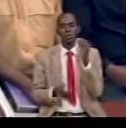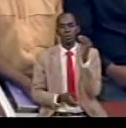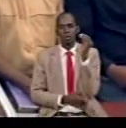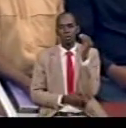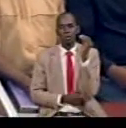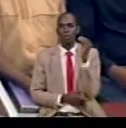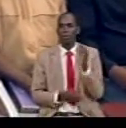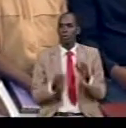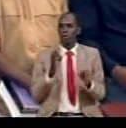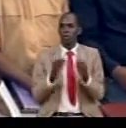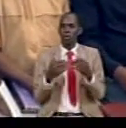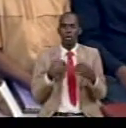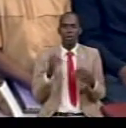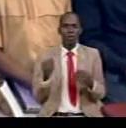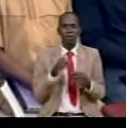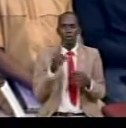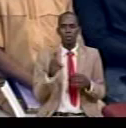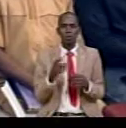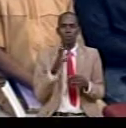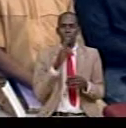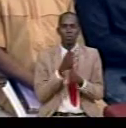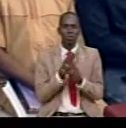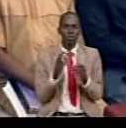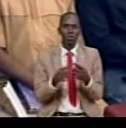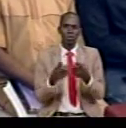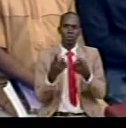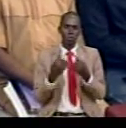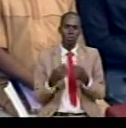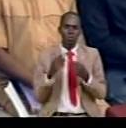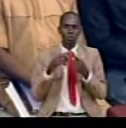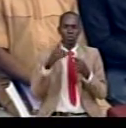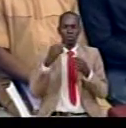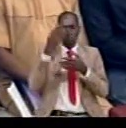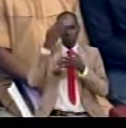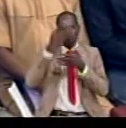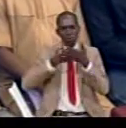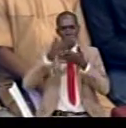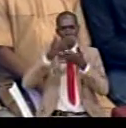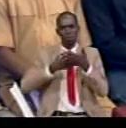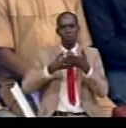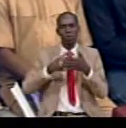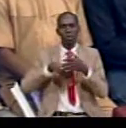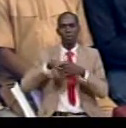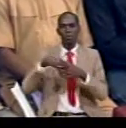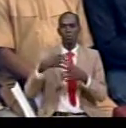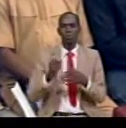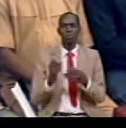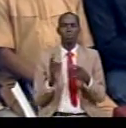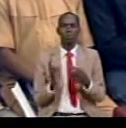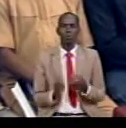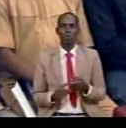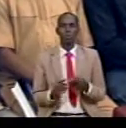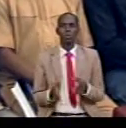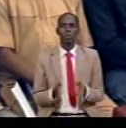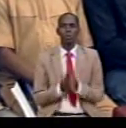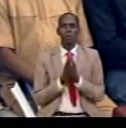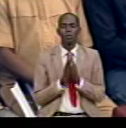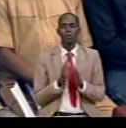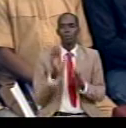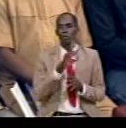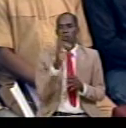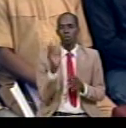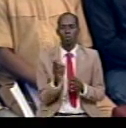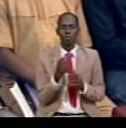so that we'll give you opportunity to ask your question. Please do that very quickly. Come towards the front where we